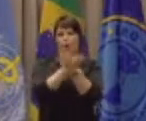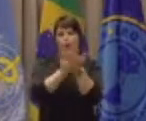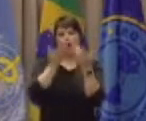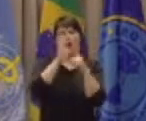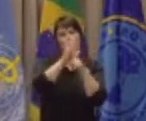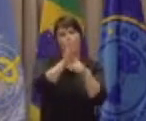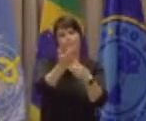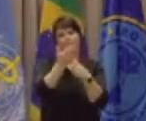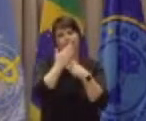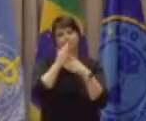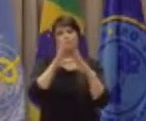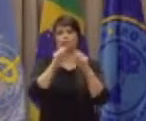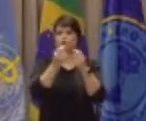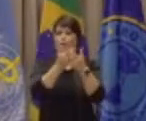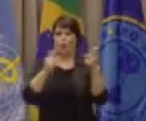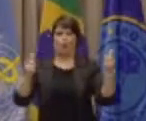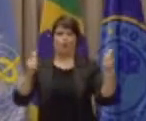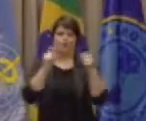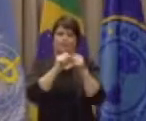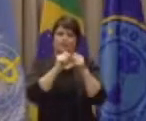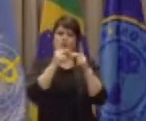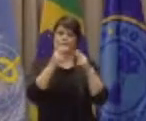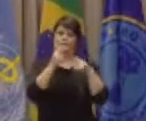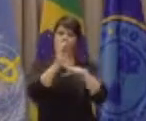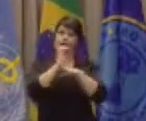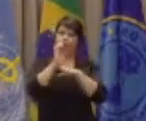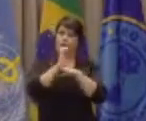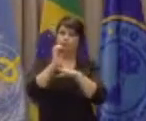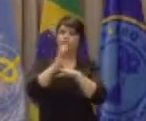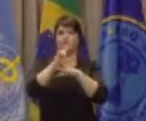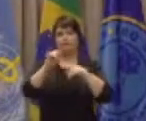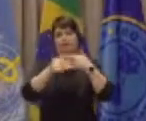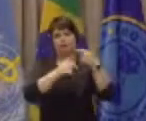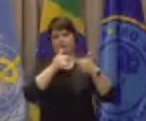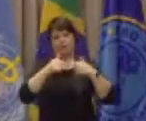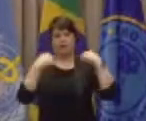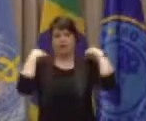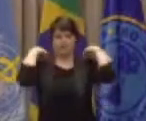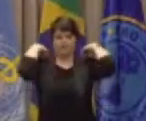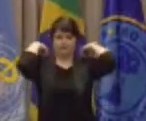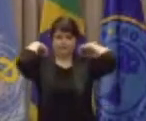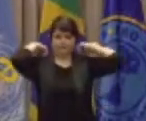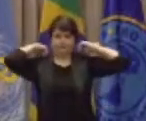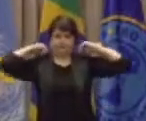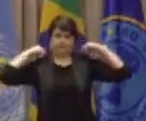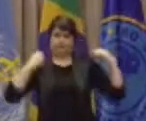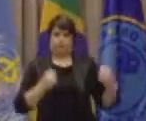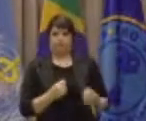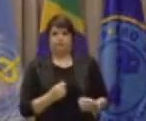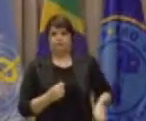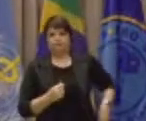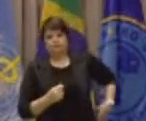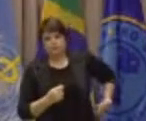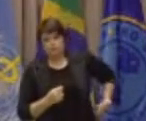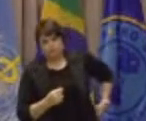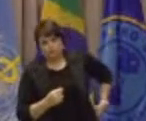with the scope kind of cooperation that are developing. For example, in Ecuador, we are going to work